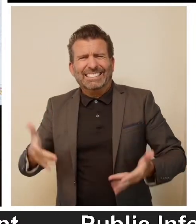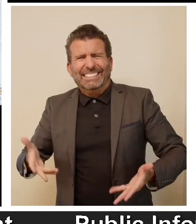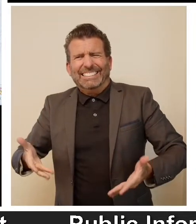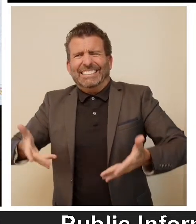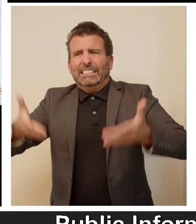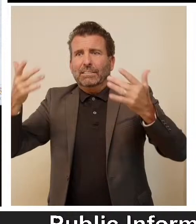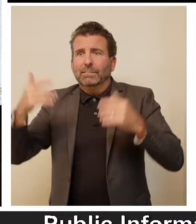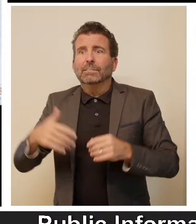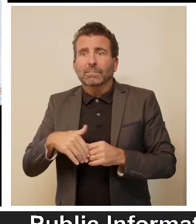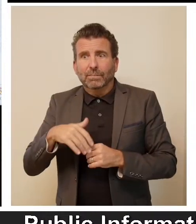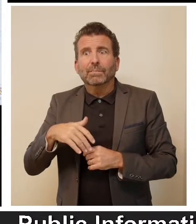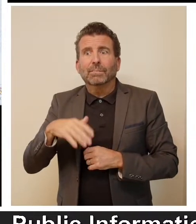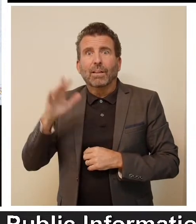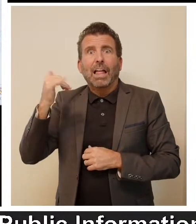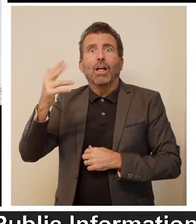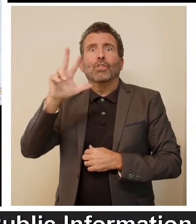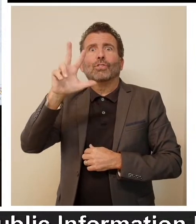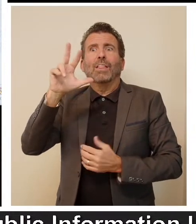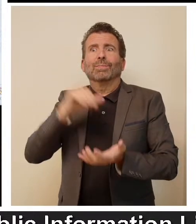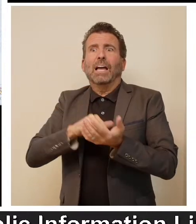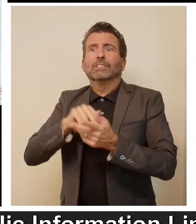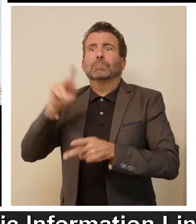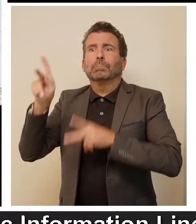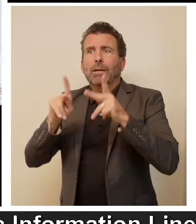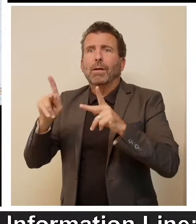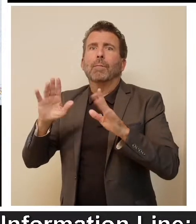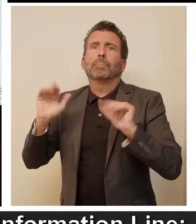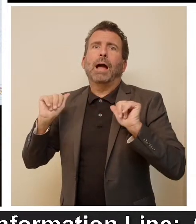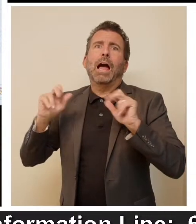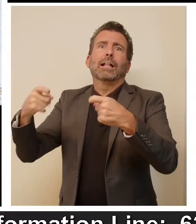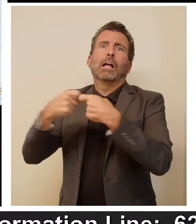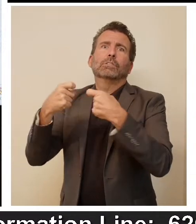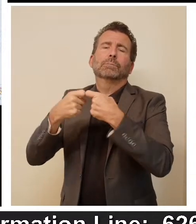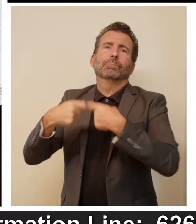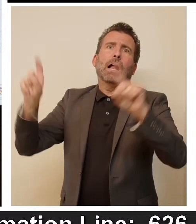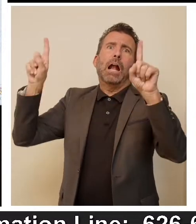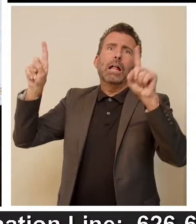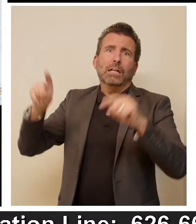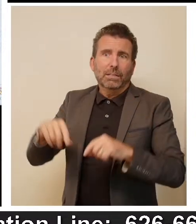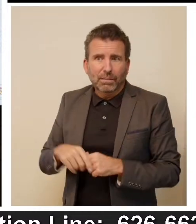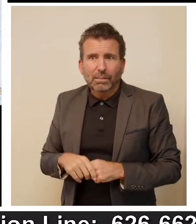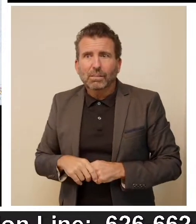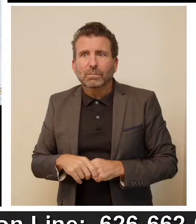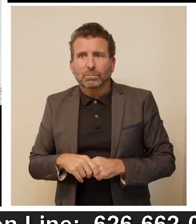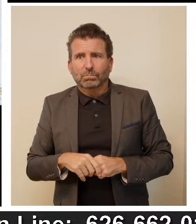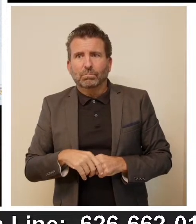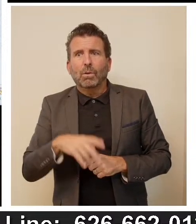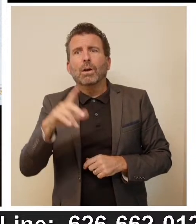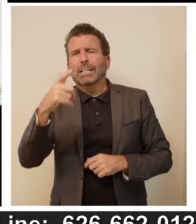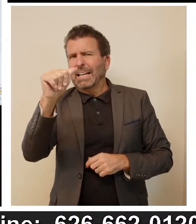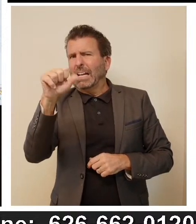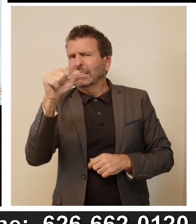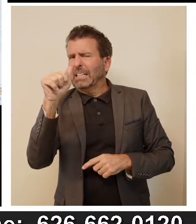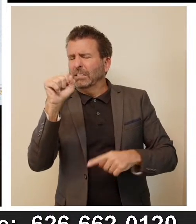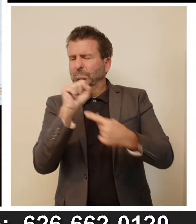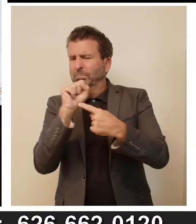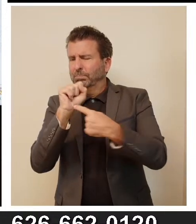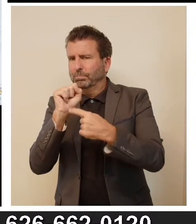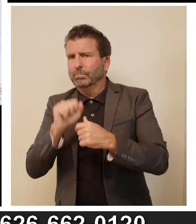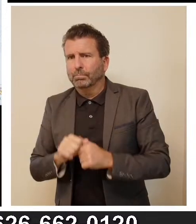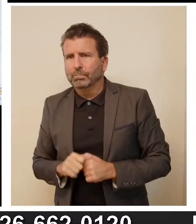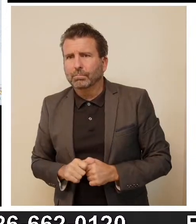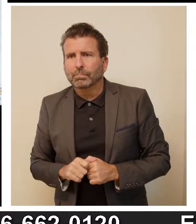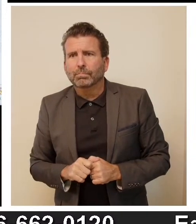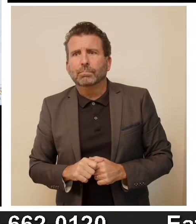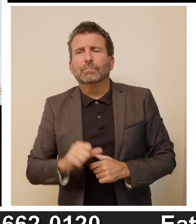from southeast to northwest, with the most impacted areas being the last to assess and restore. SoCal Gas is